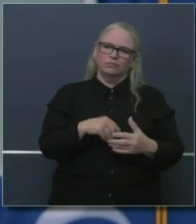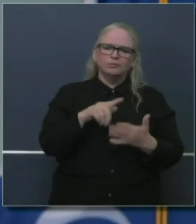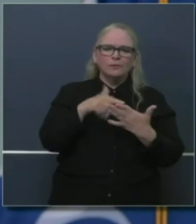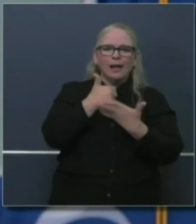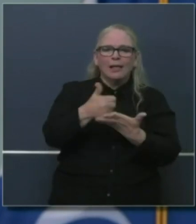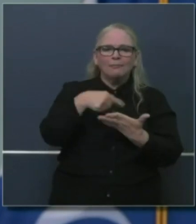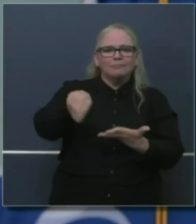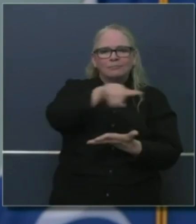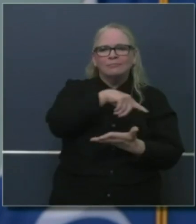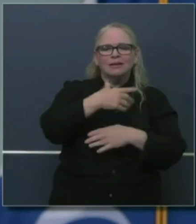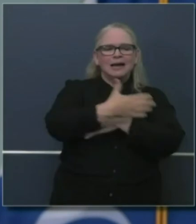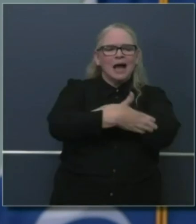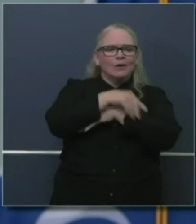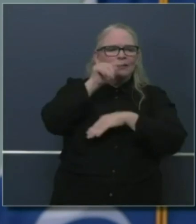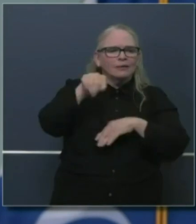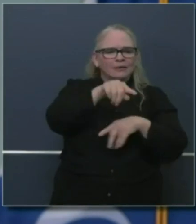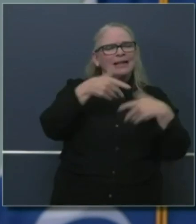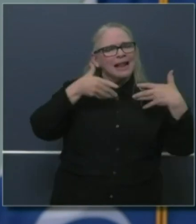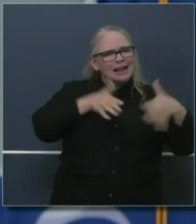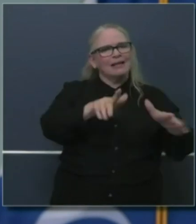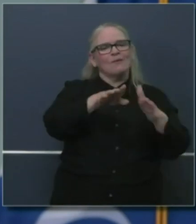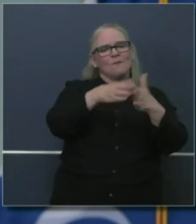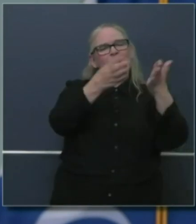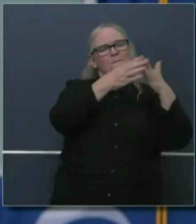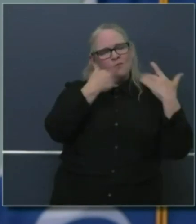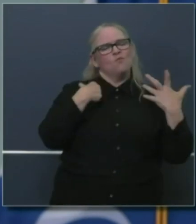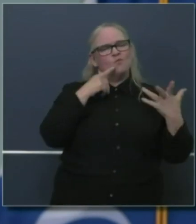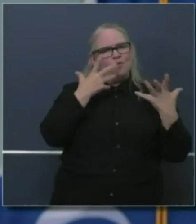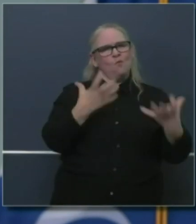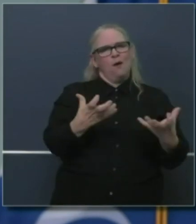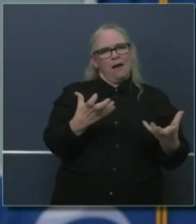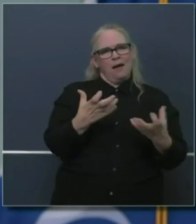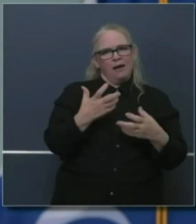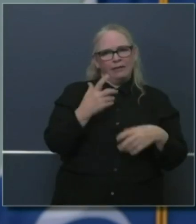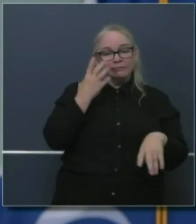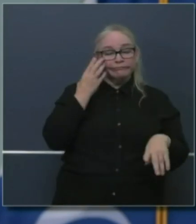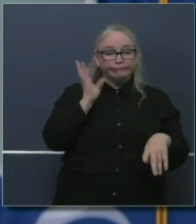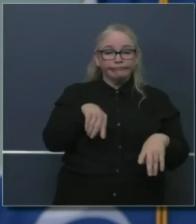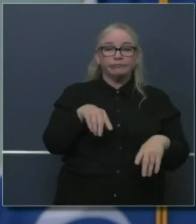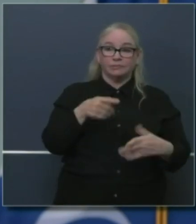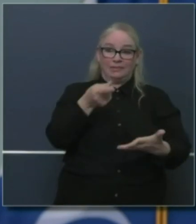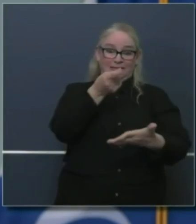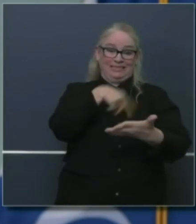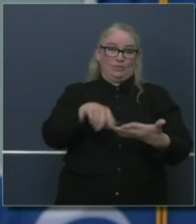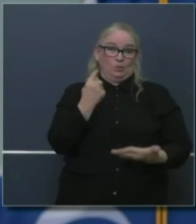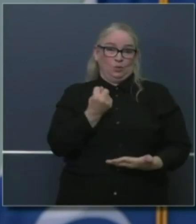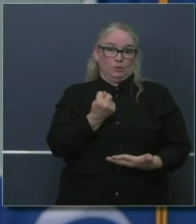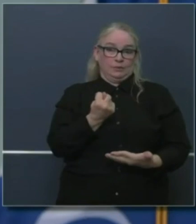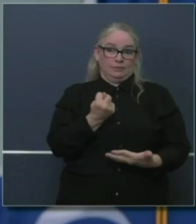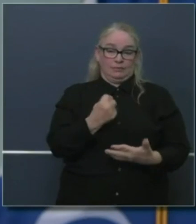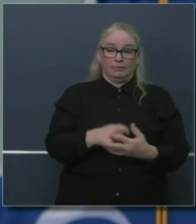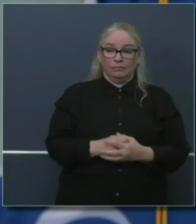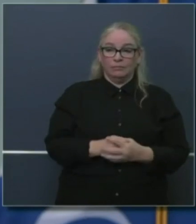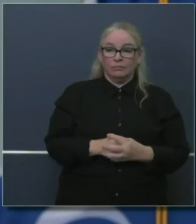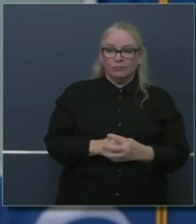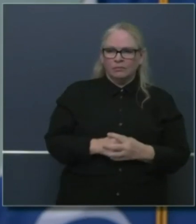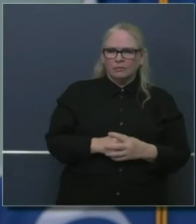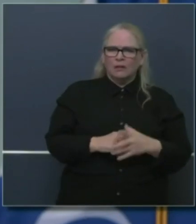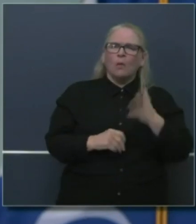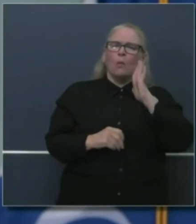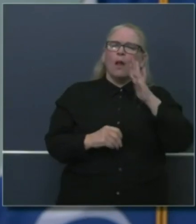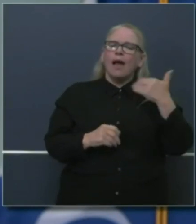these variances into the second phase will be out next Tuesday for many, many of the